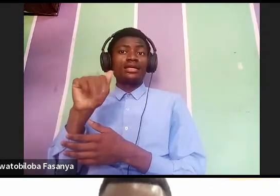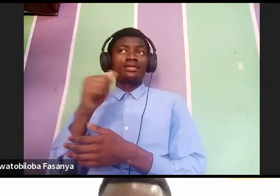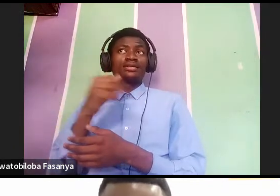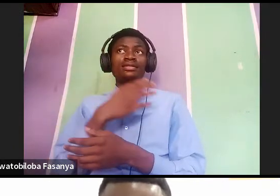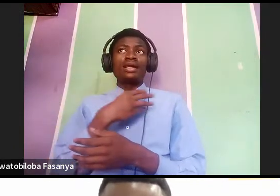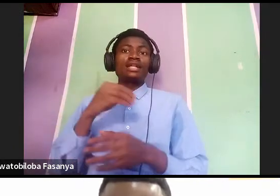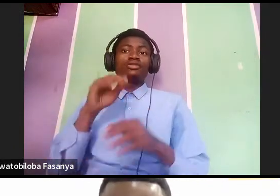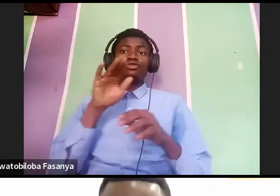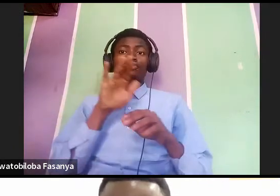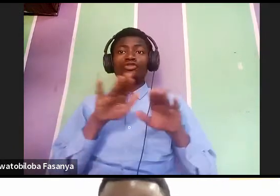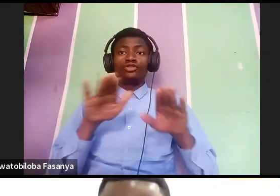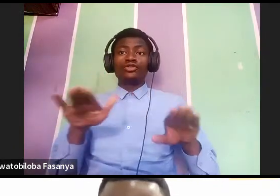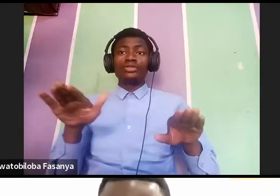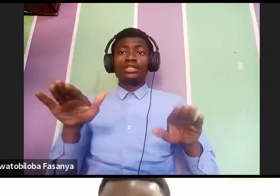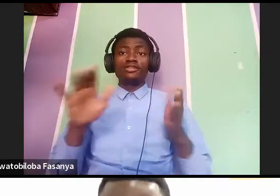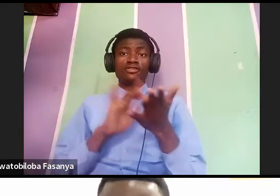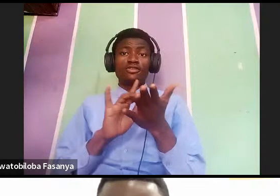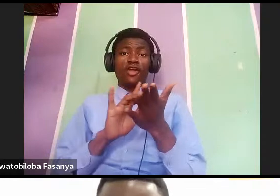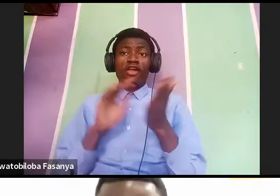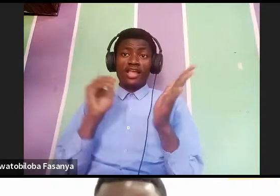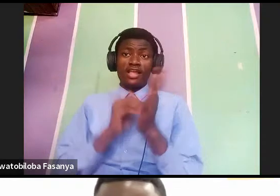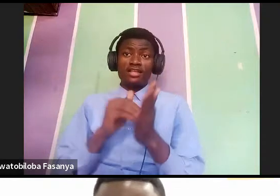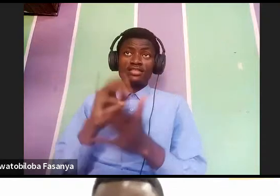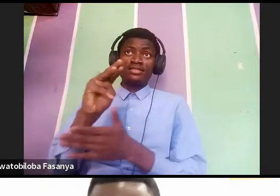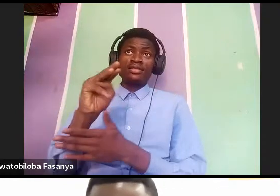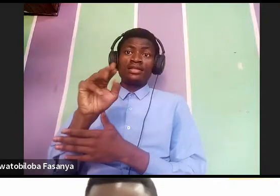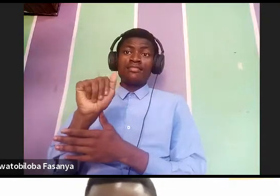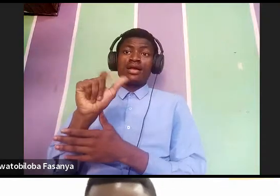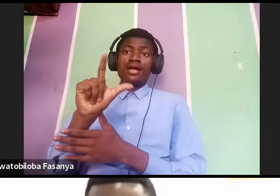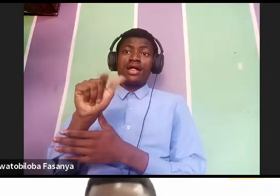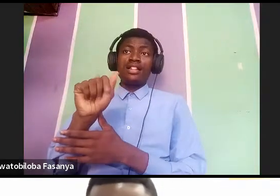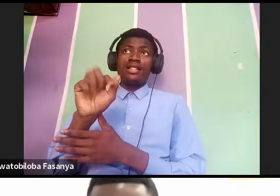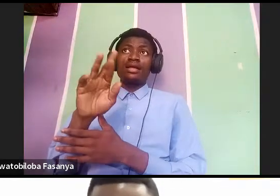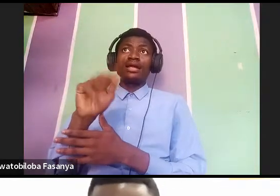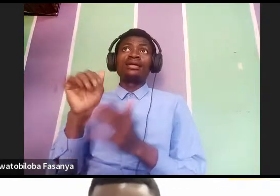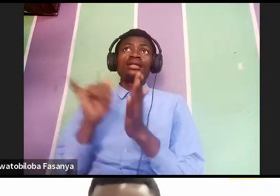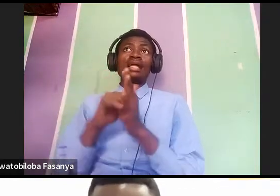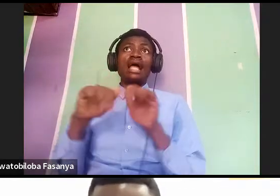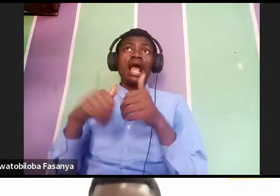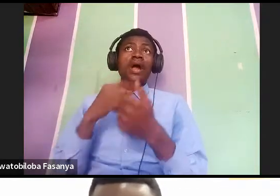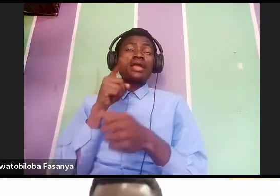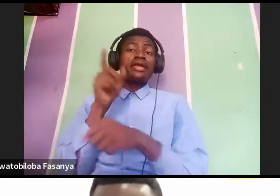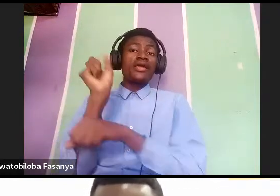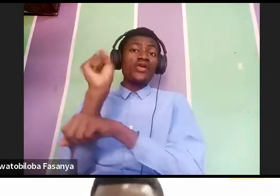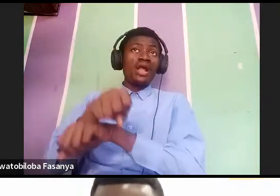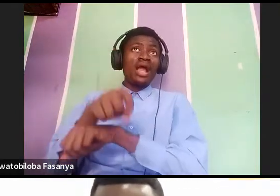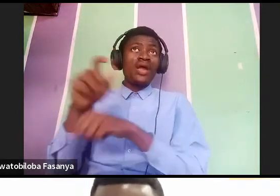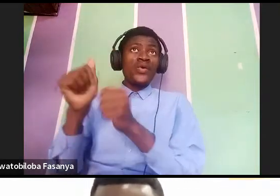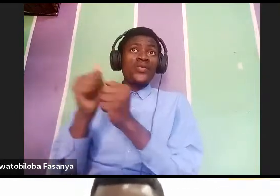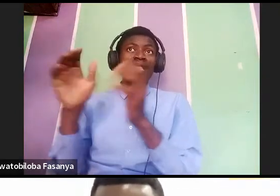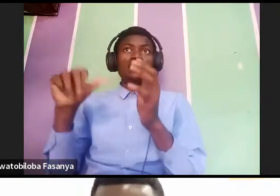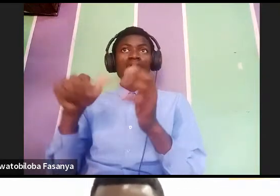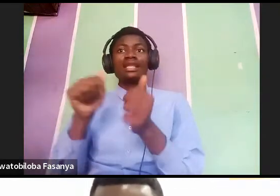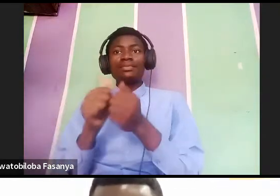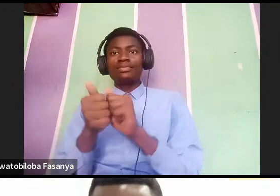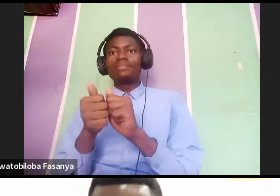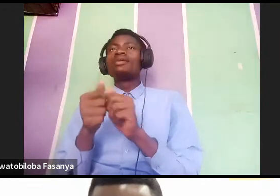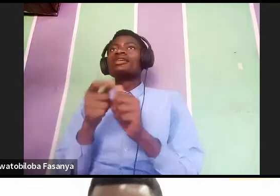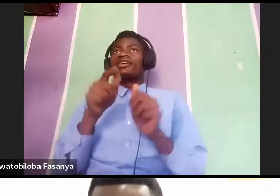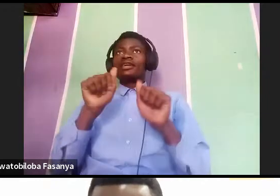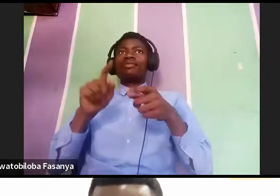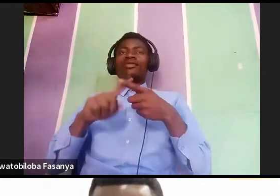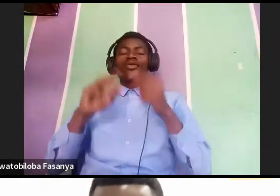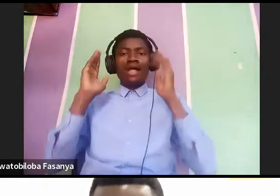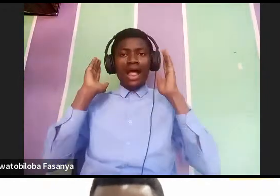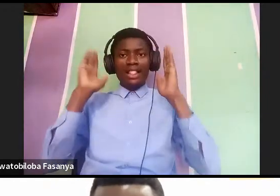anti-malaria, that's why I was able to at least scale through the night without any itch, and I'm able to attend this seminar. So there's some basic things instead of